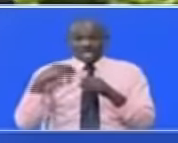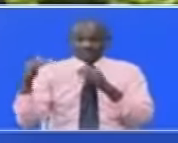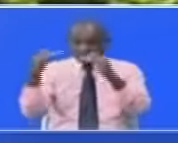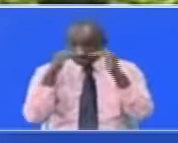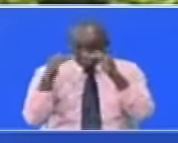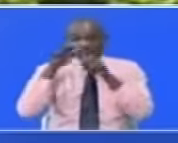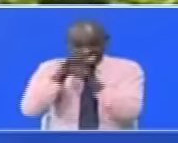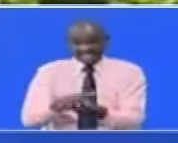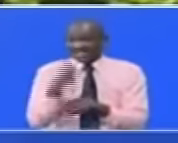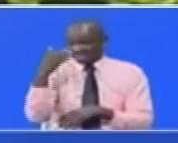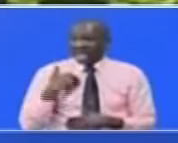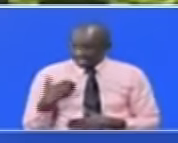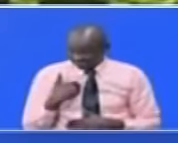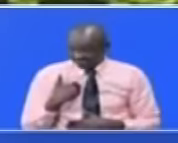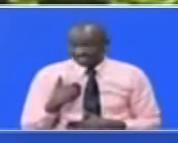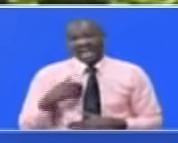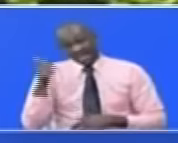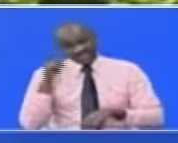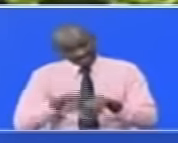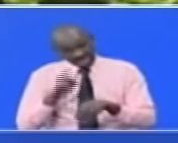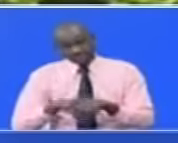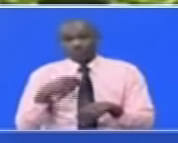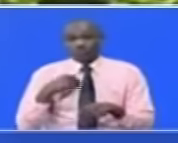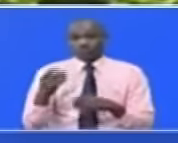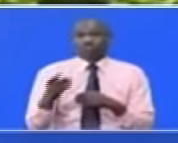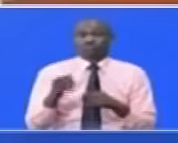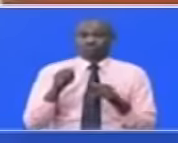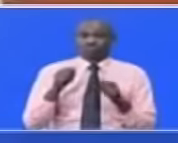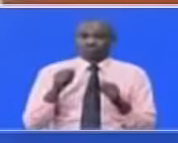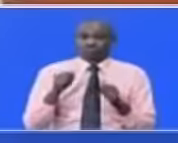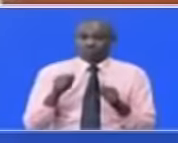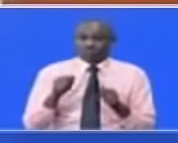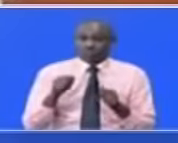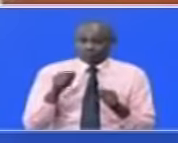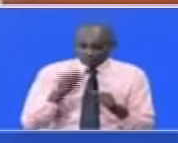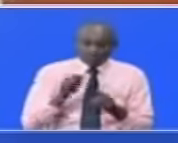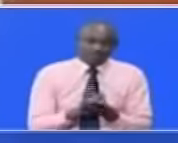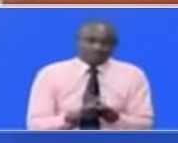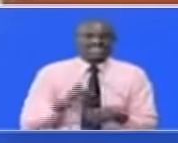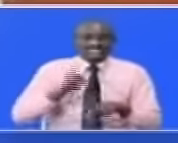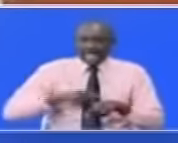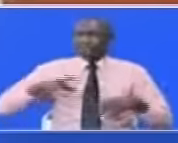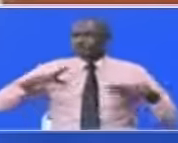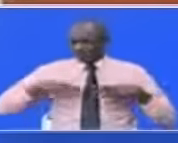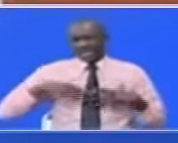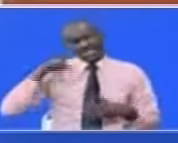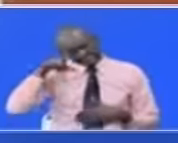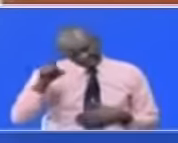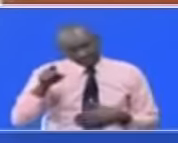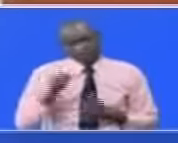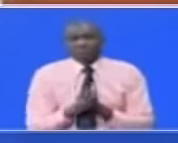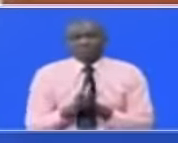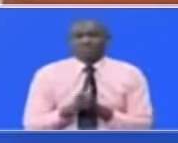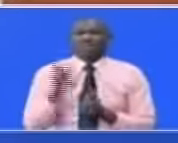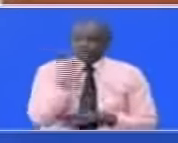are upright and you have your principles, you'll be able to make it. During the holidays, she complains that